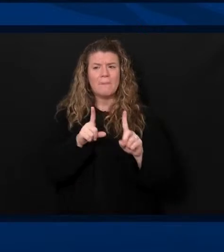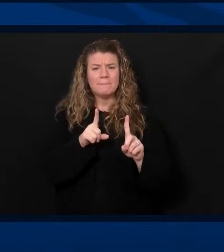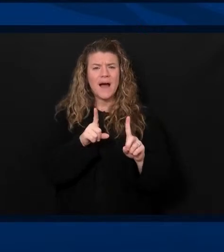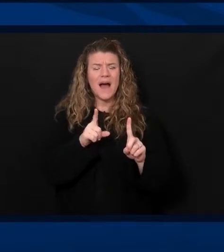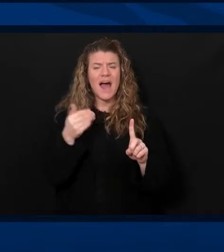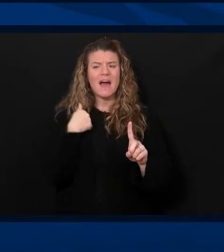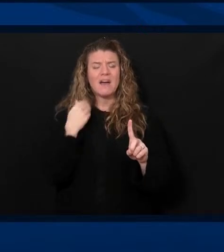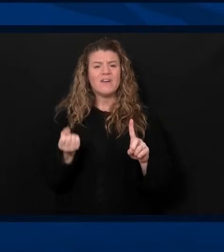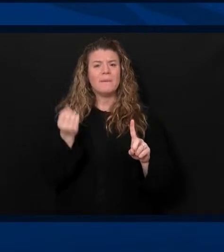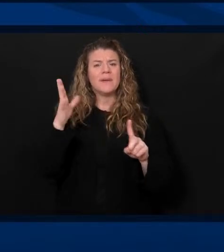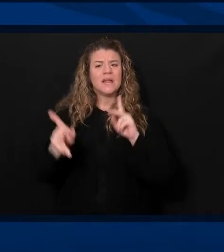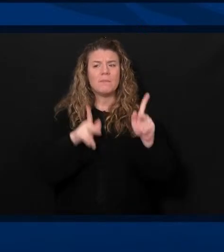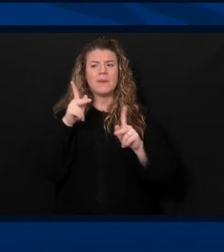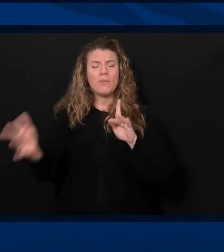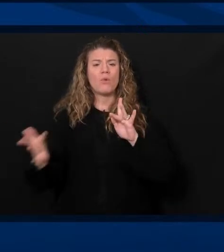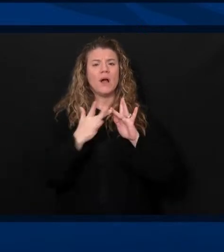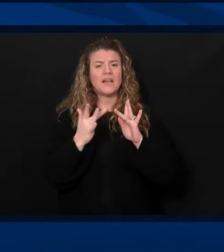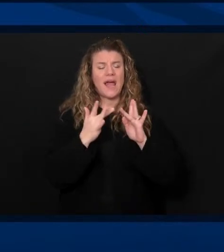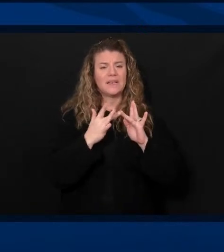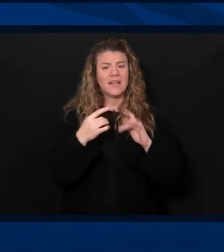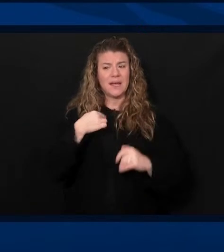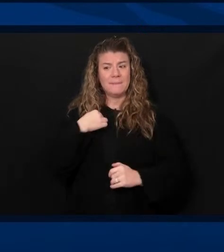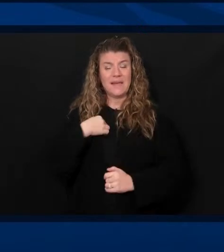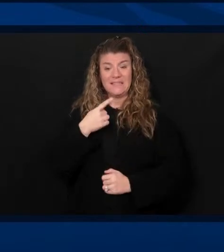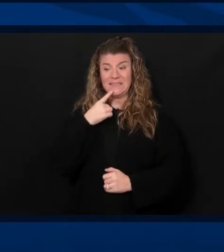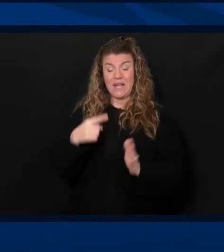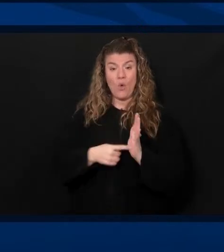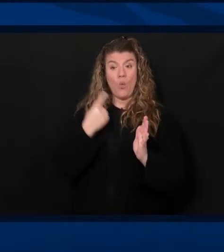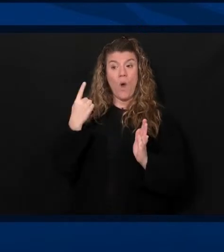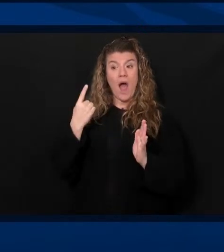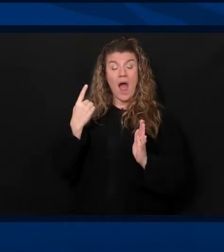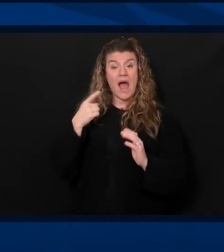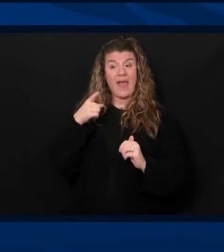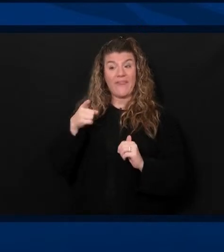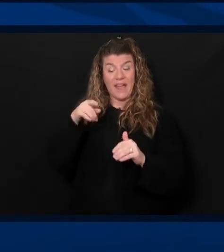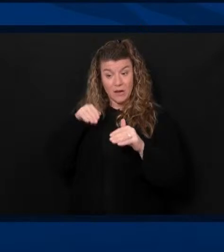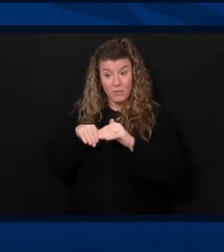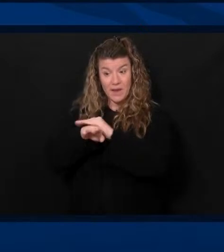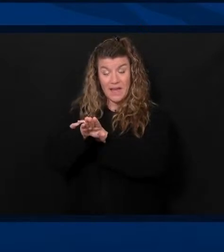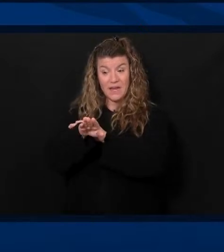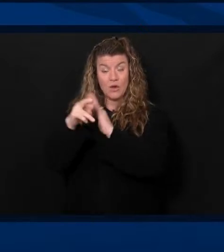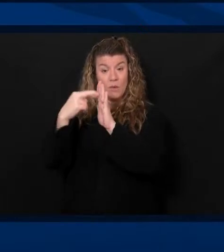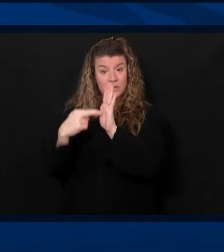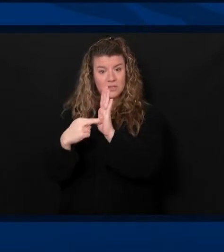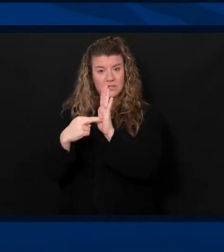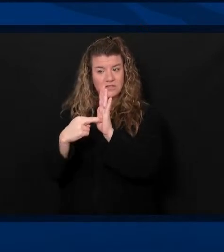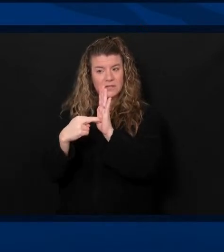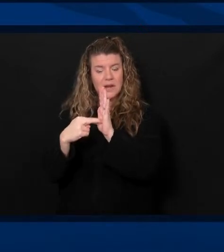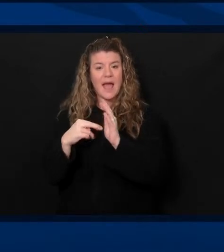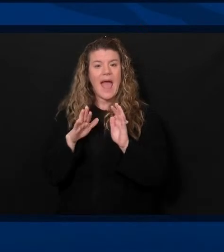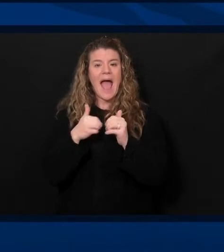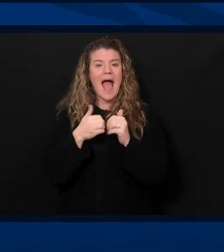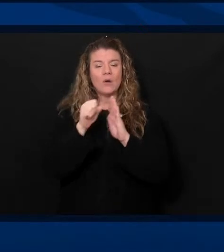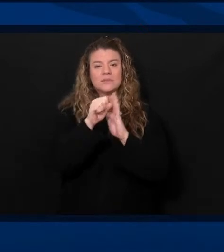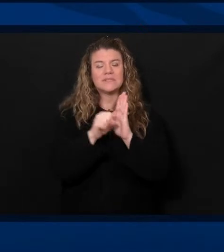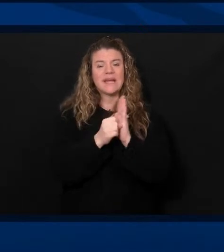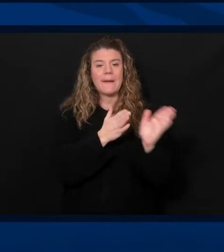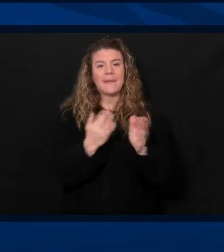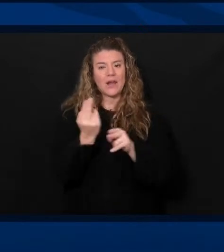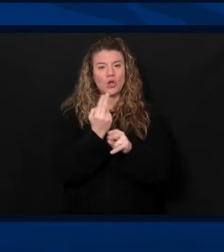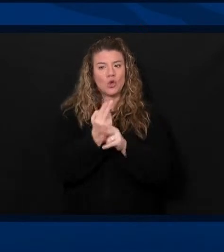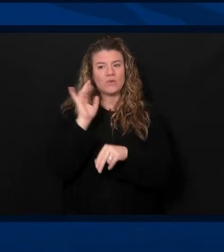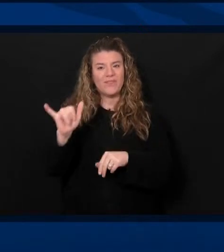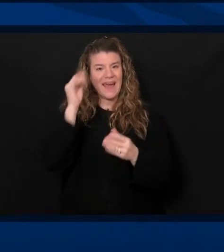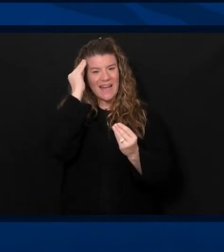lot of viewers reach out to me saying once people are starting to begin to be registered, how is the state planning to use information to